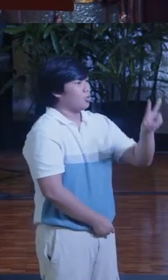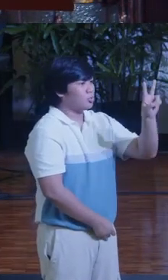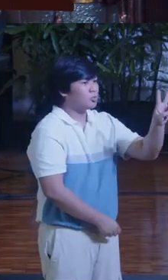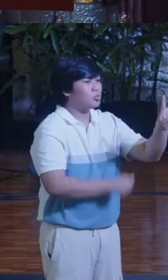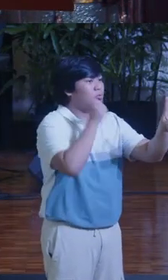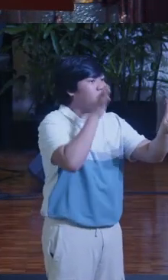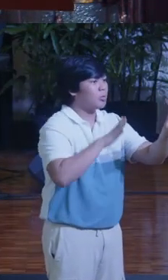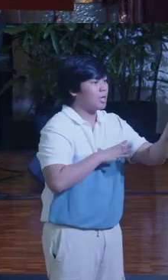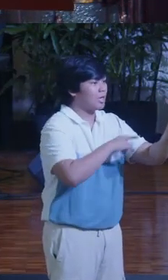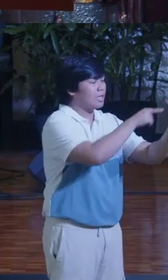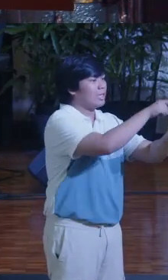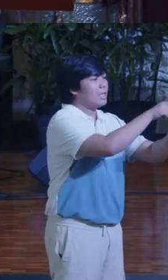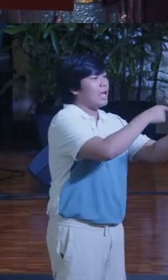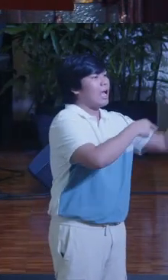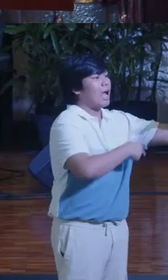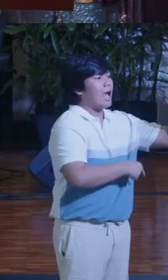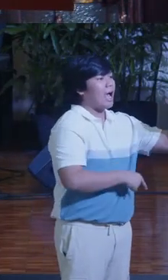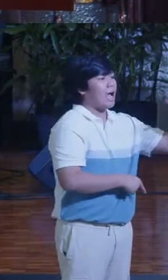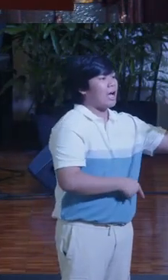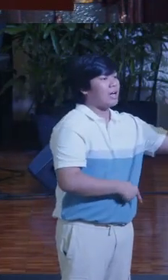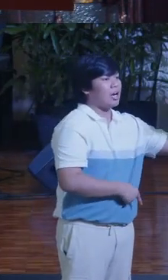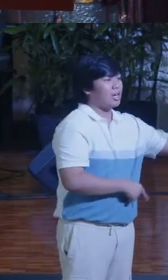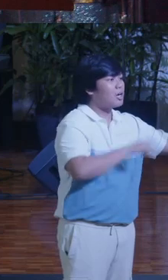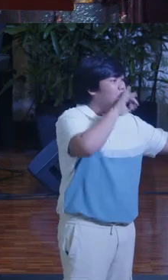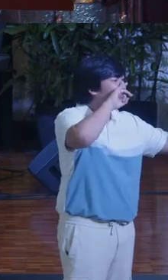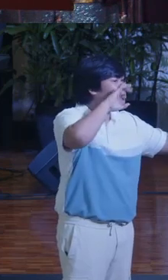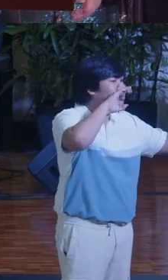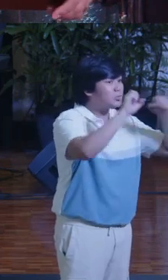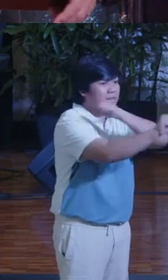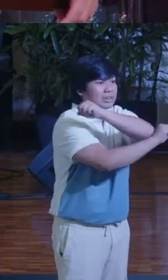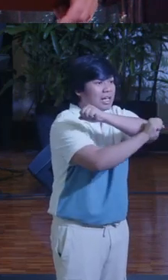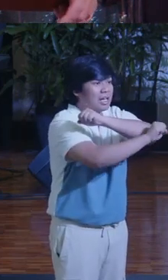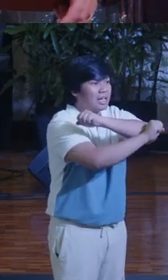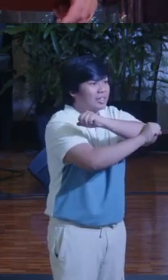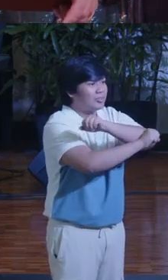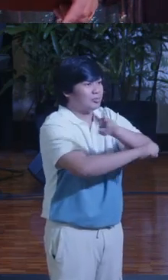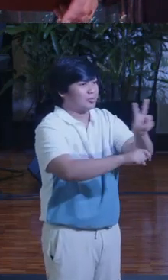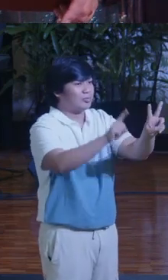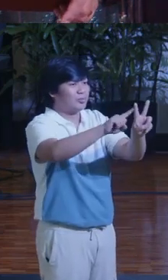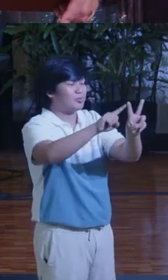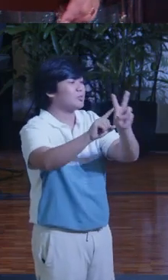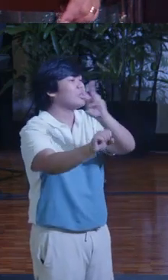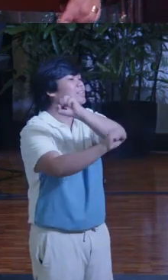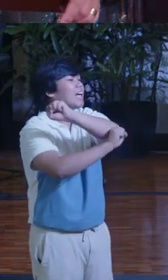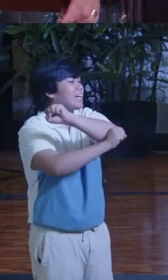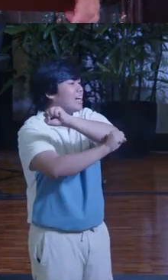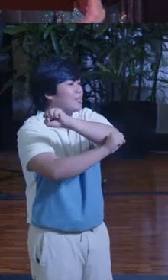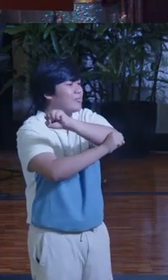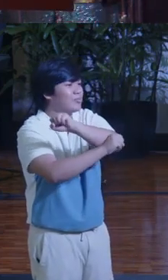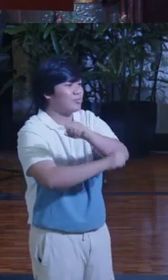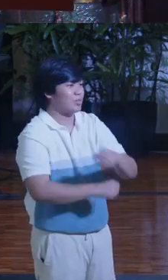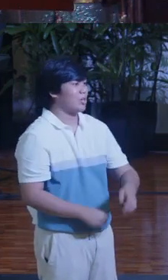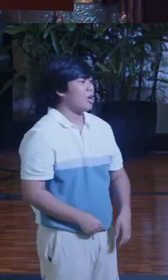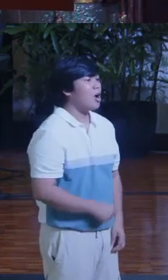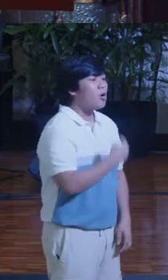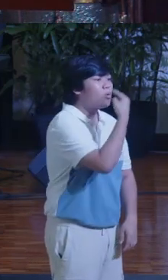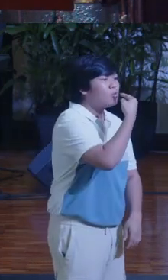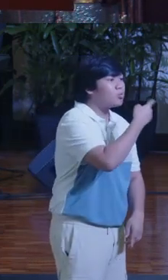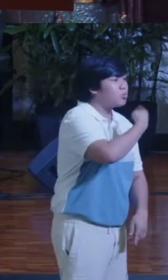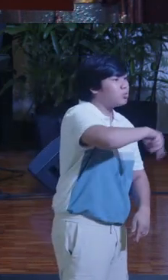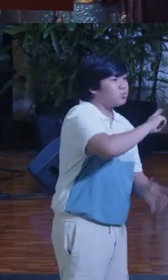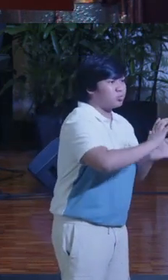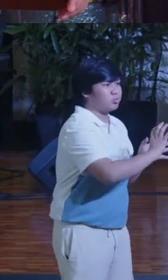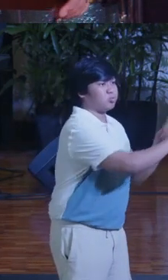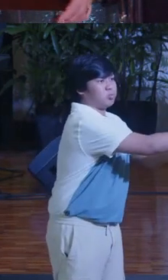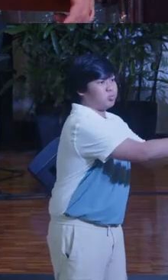Hagar at si Sarai. No? So yun po ang una nating titignan.